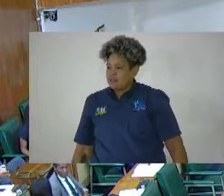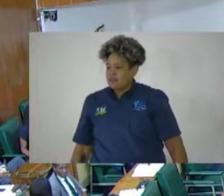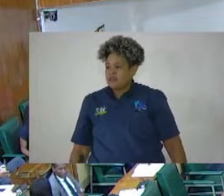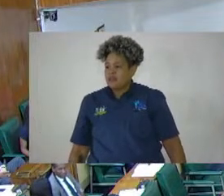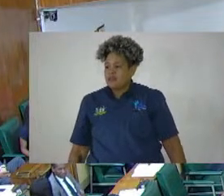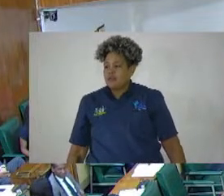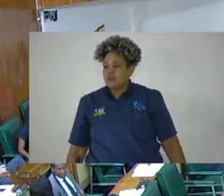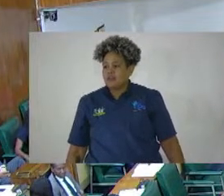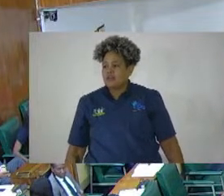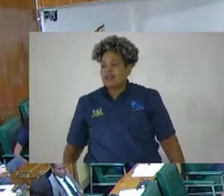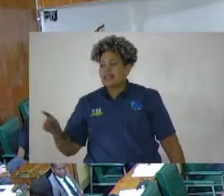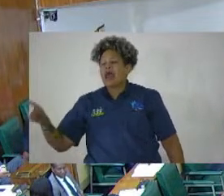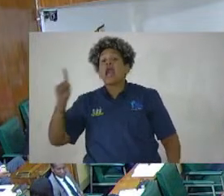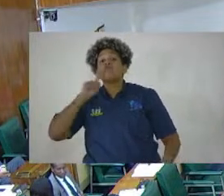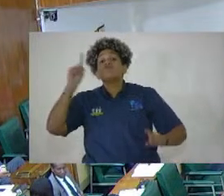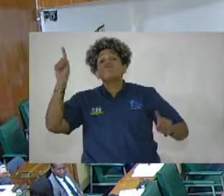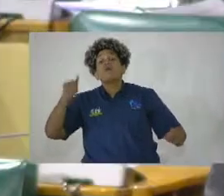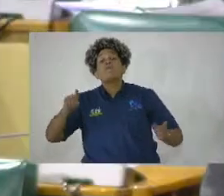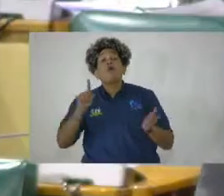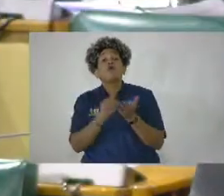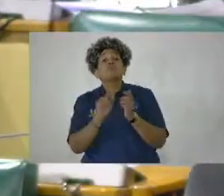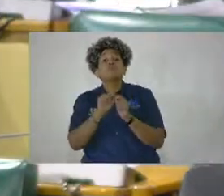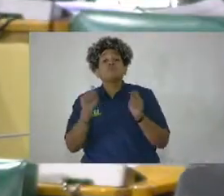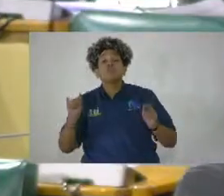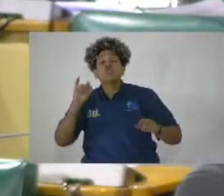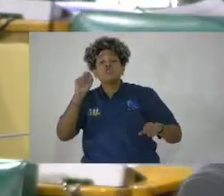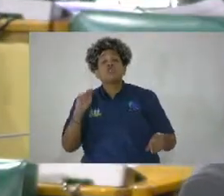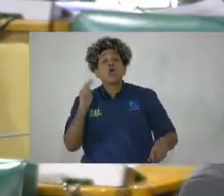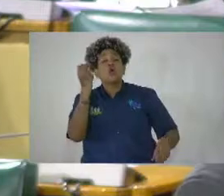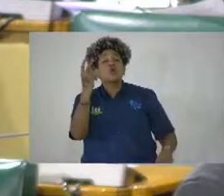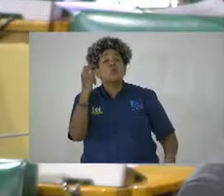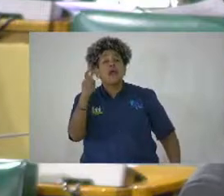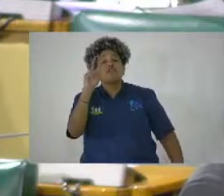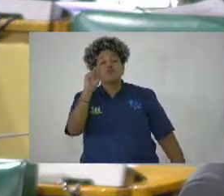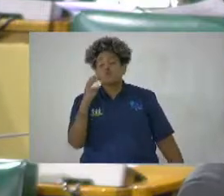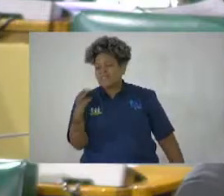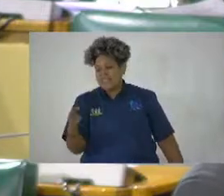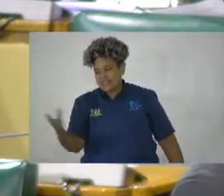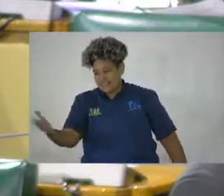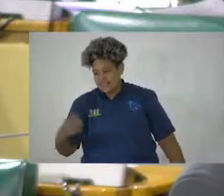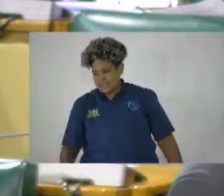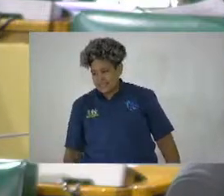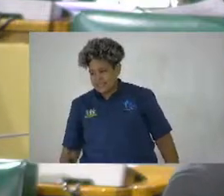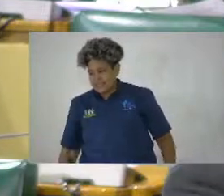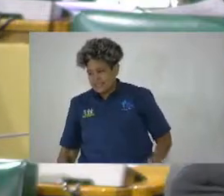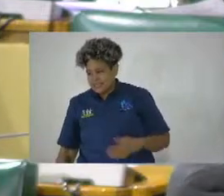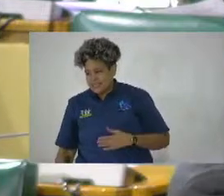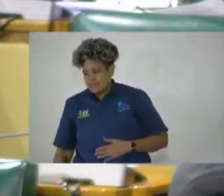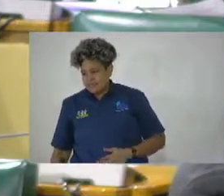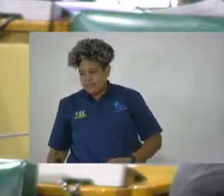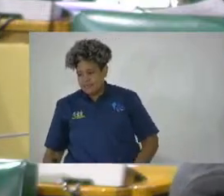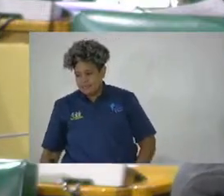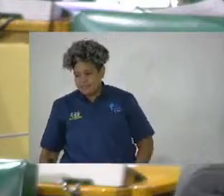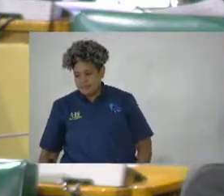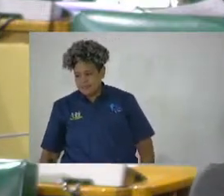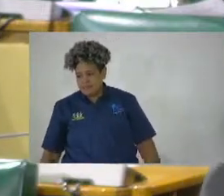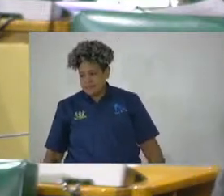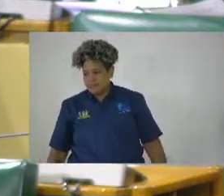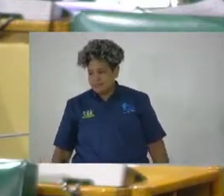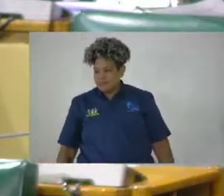This report came out in January 12th of 2016. Okay?